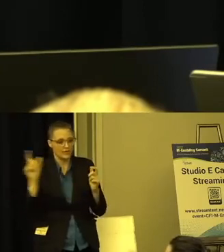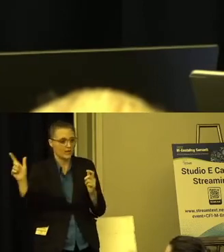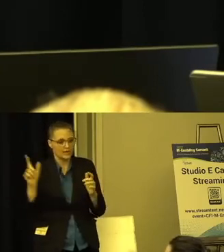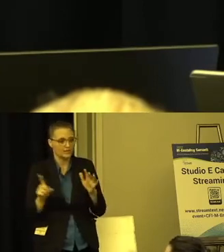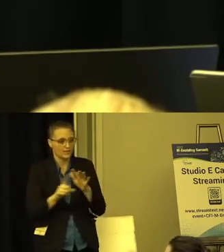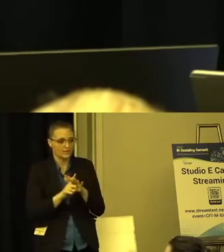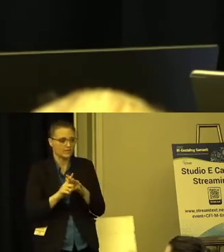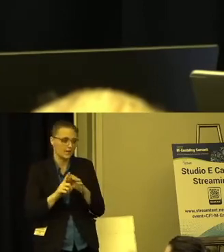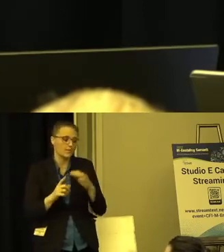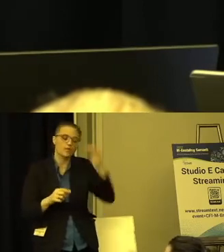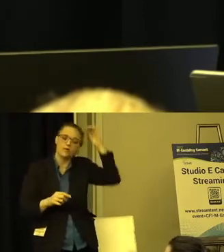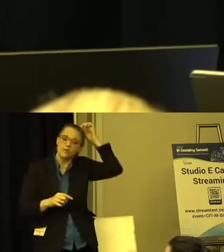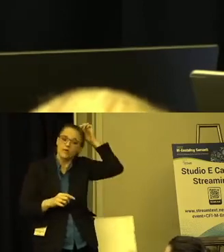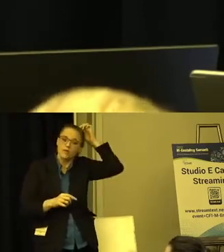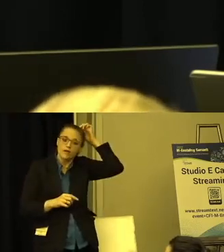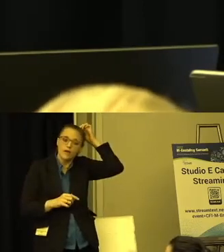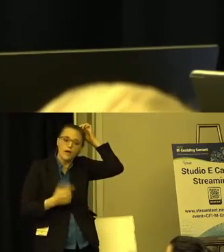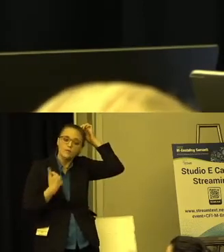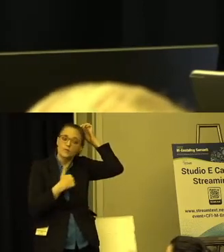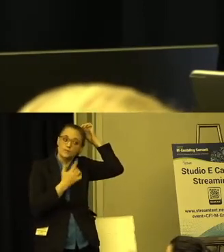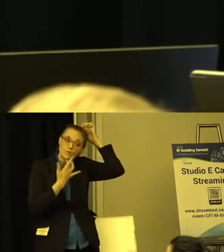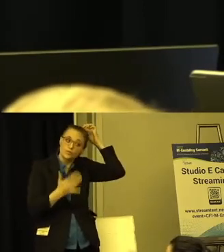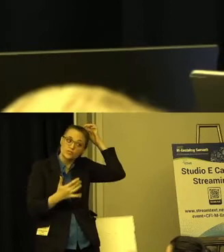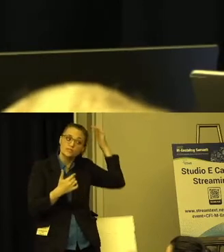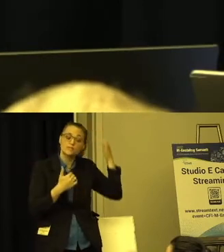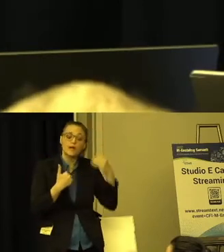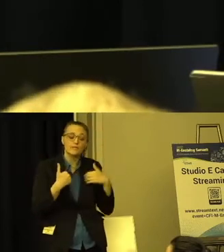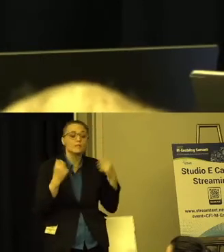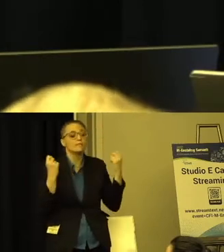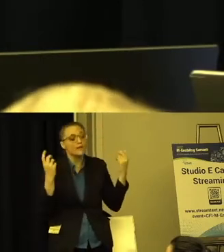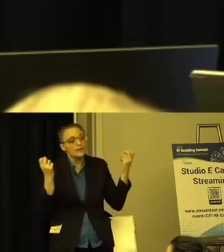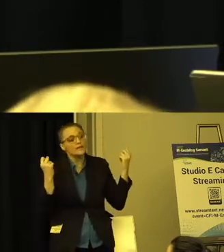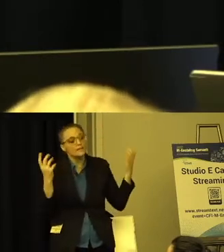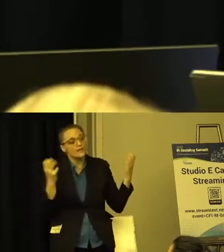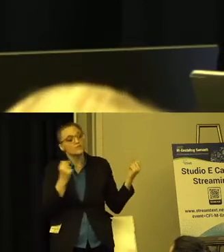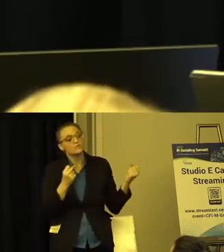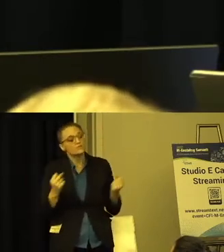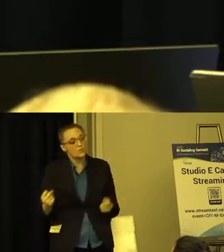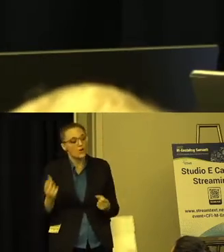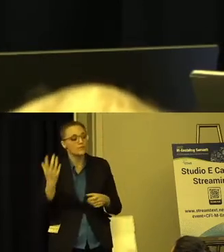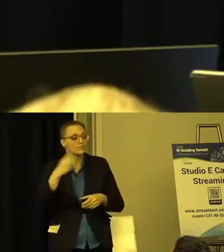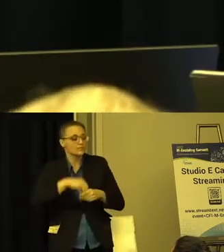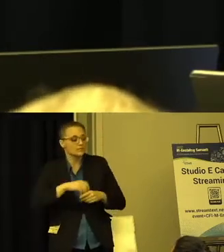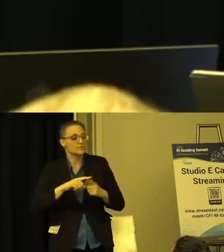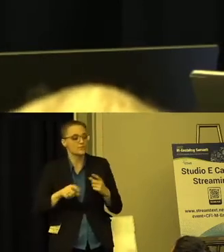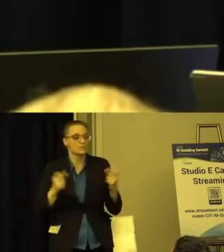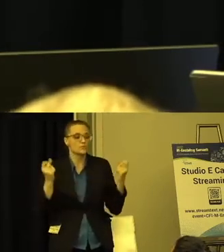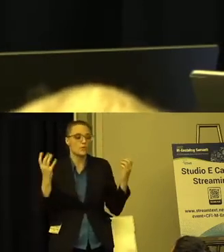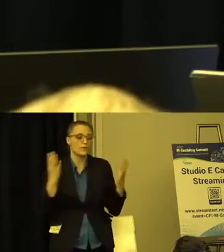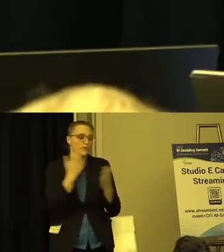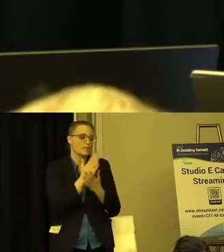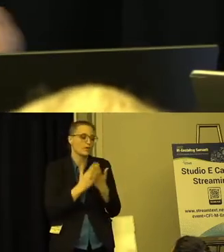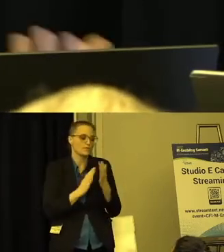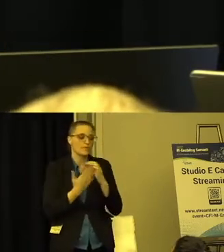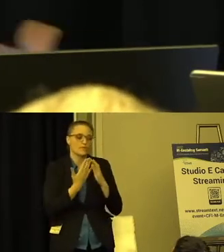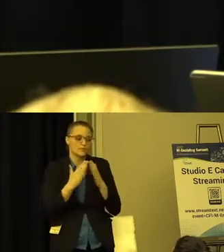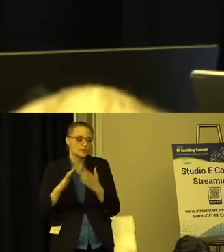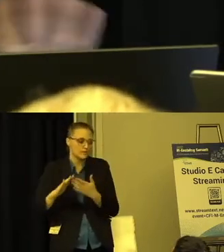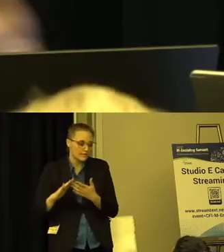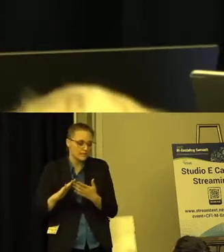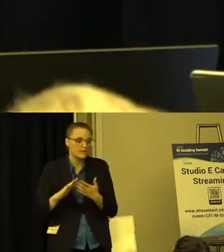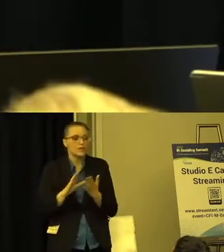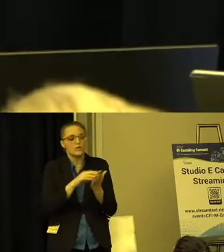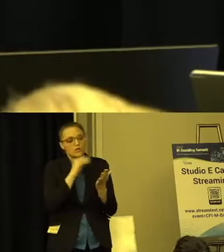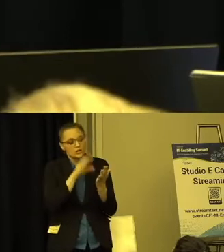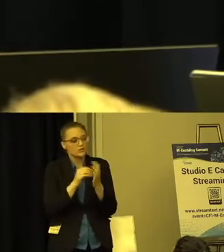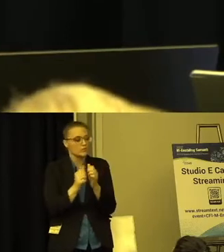table, and we're fortunate to have many, many strong participants from so many parts of the community